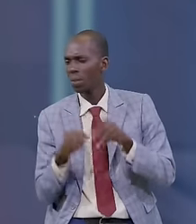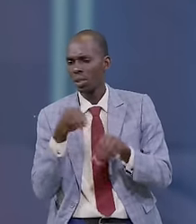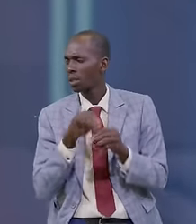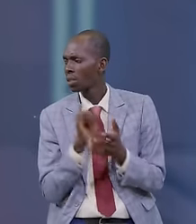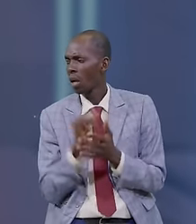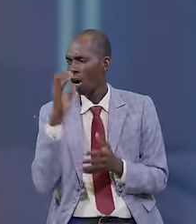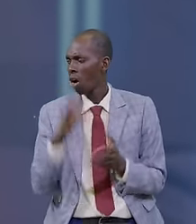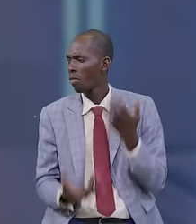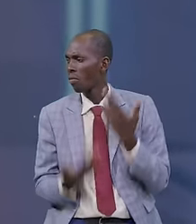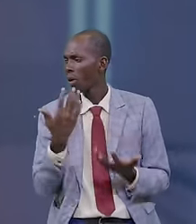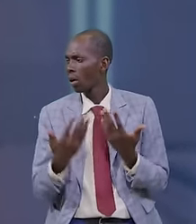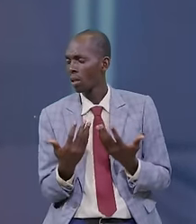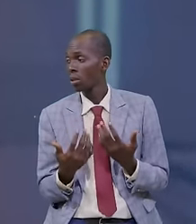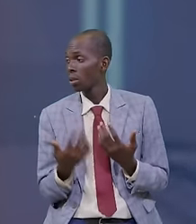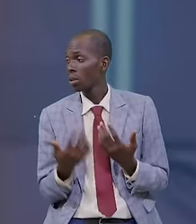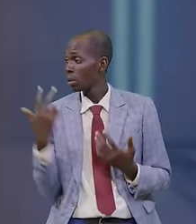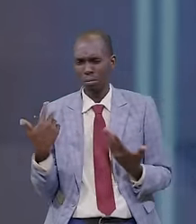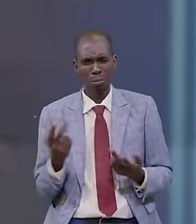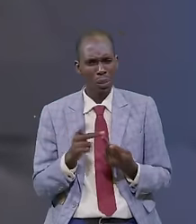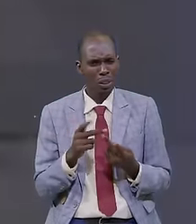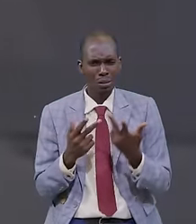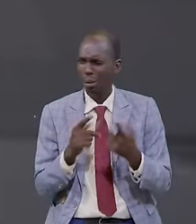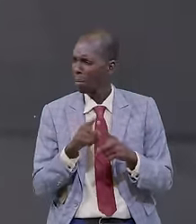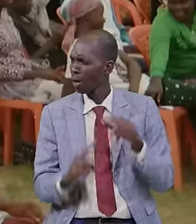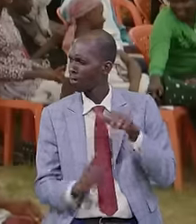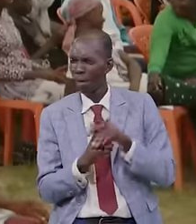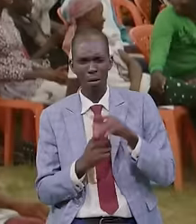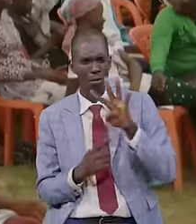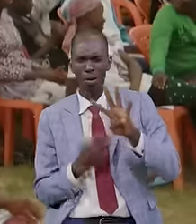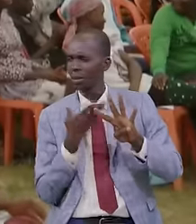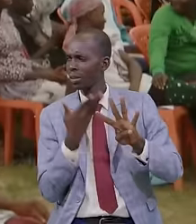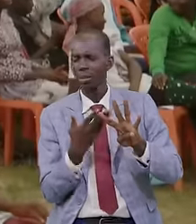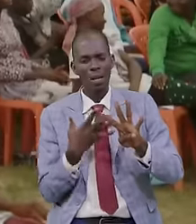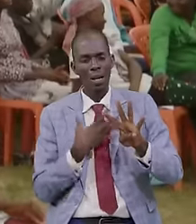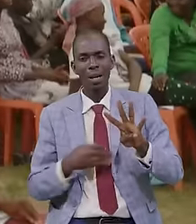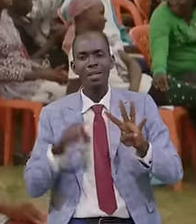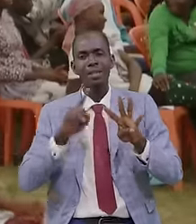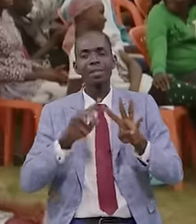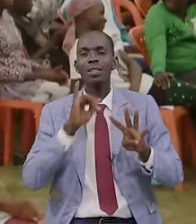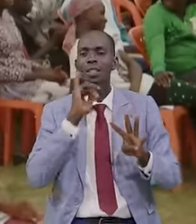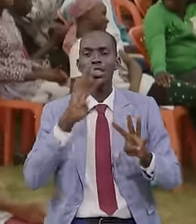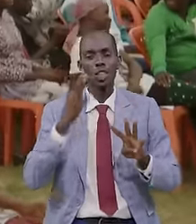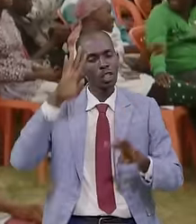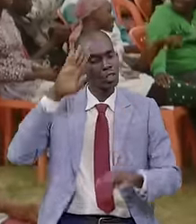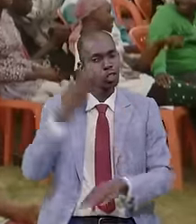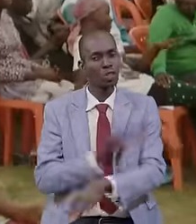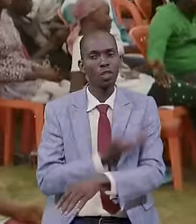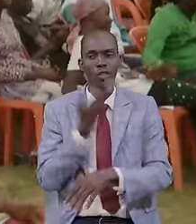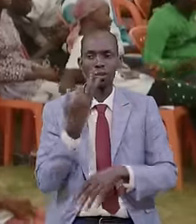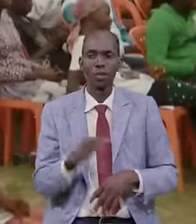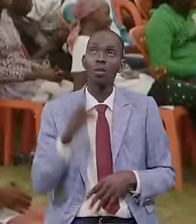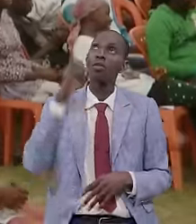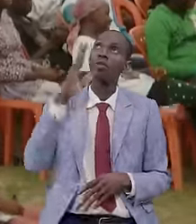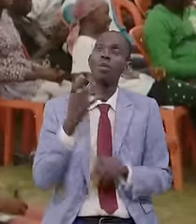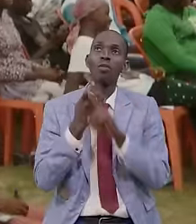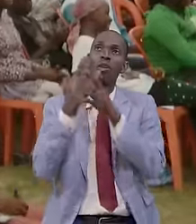four men. The Son of God came from heaven and is walking with them in the fire. As you make up your mind